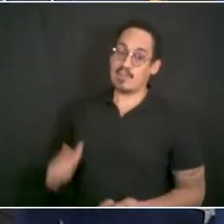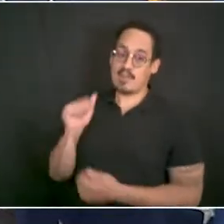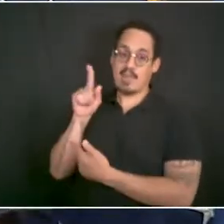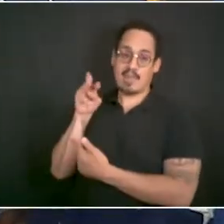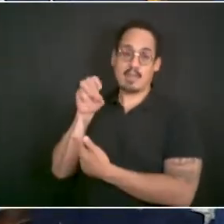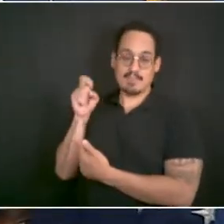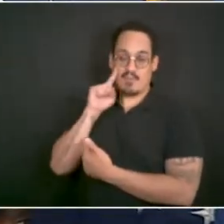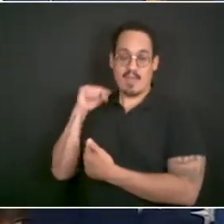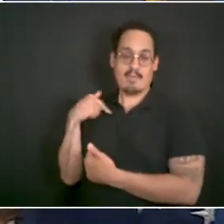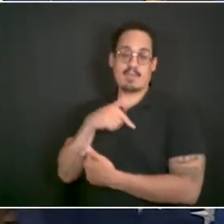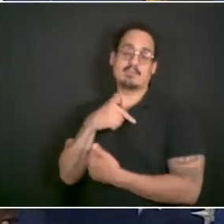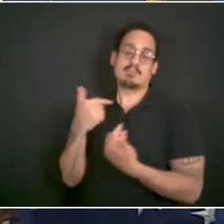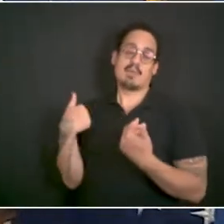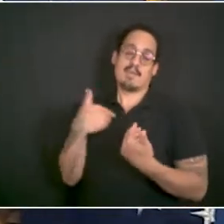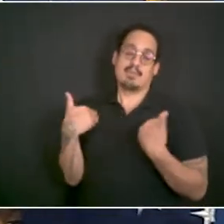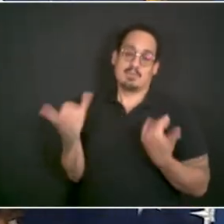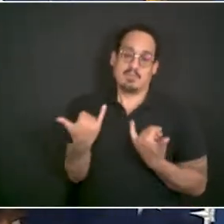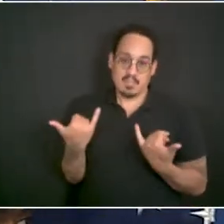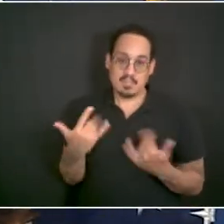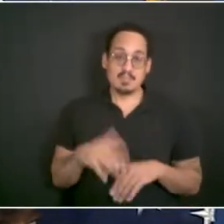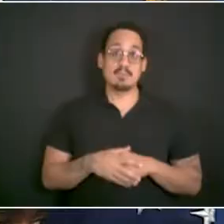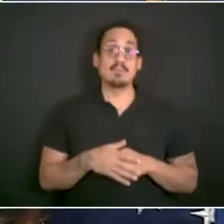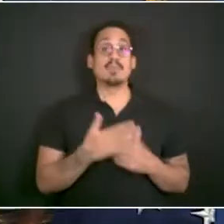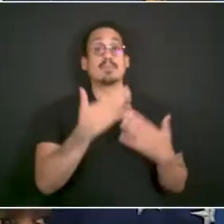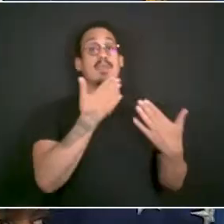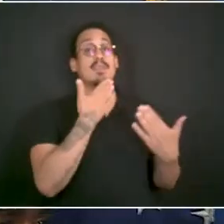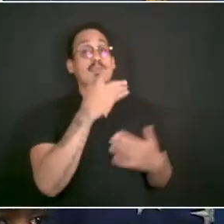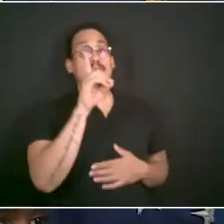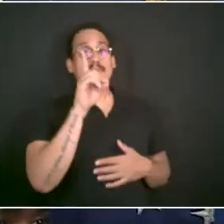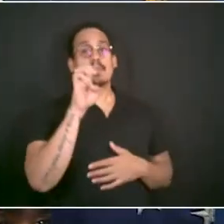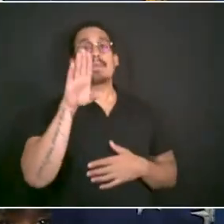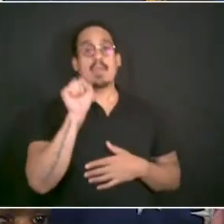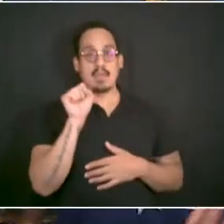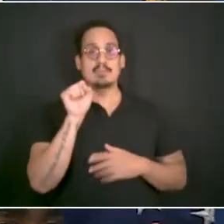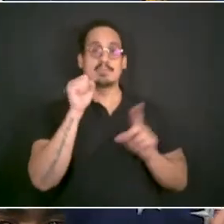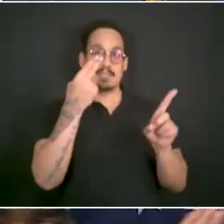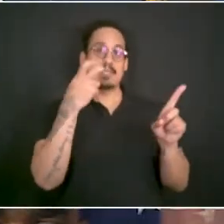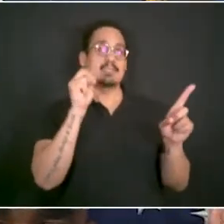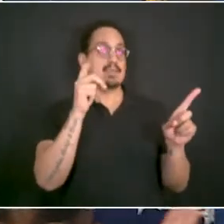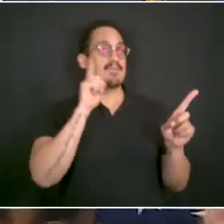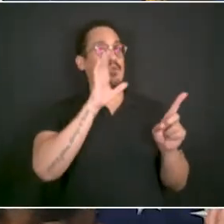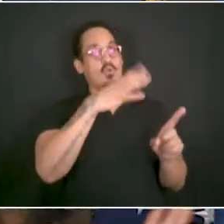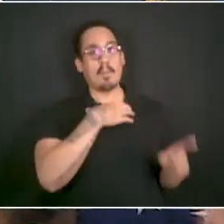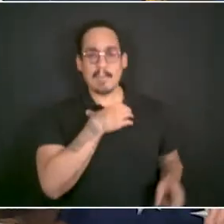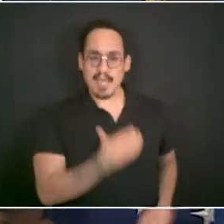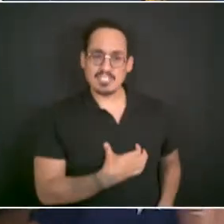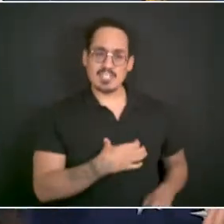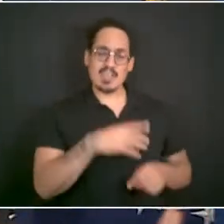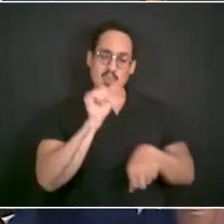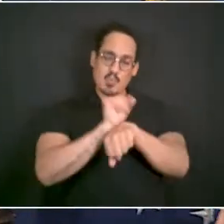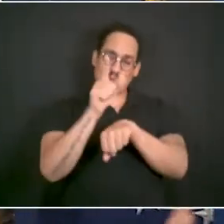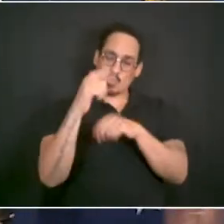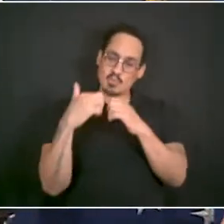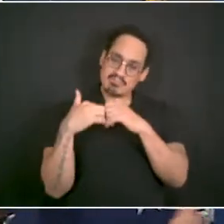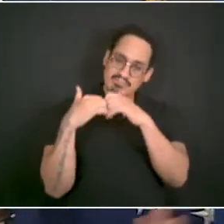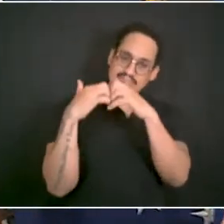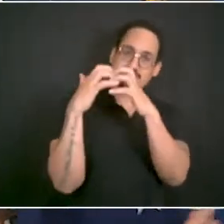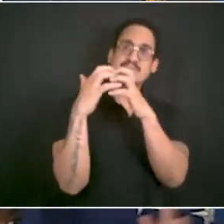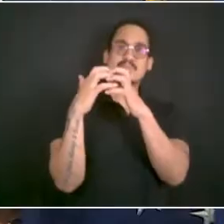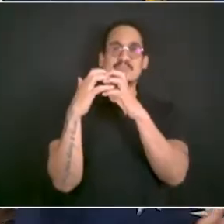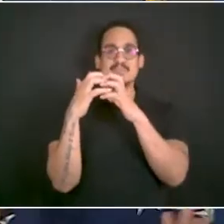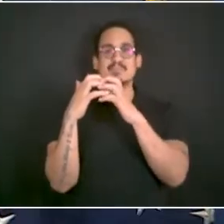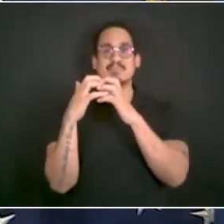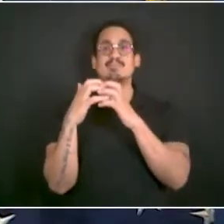you to our DVS Commissioner, James Hendon. Thank you for your passion and the work that you do. He walks the